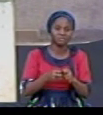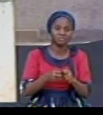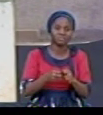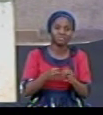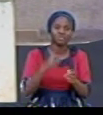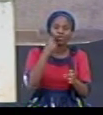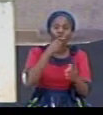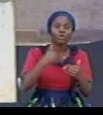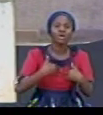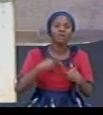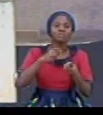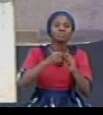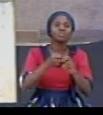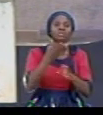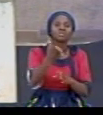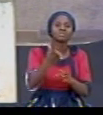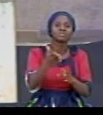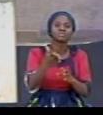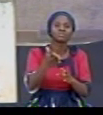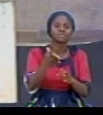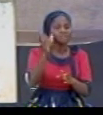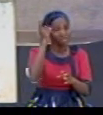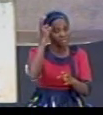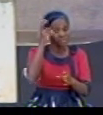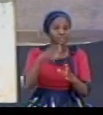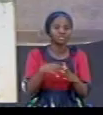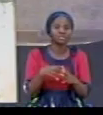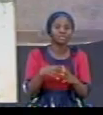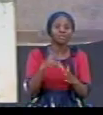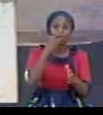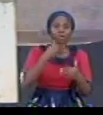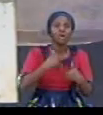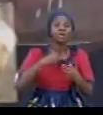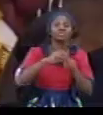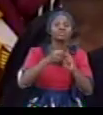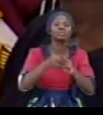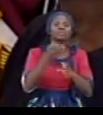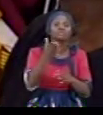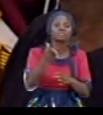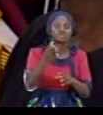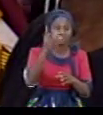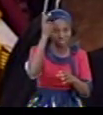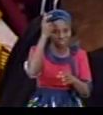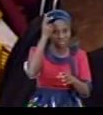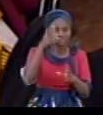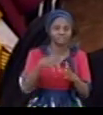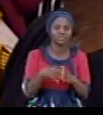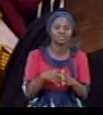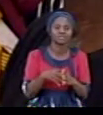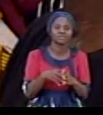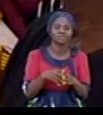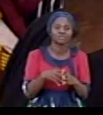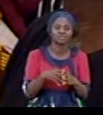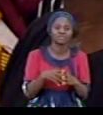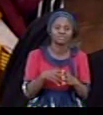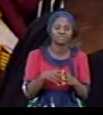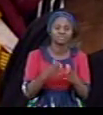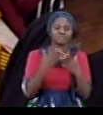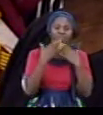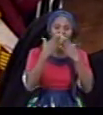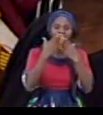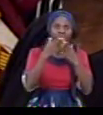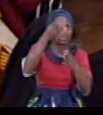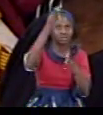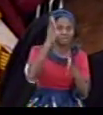has a problem? Satan. I said, who has a problem? Satan. Thank God, you don't have